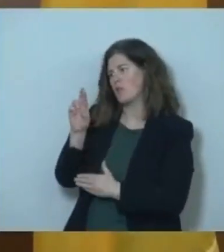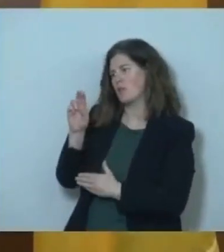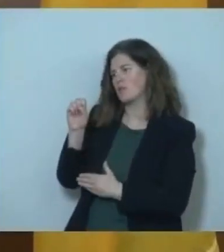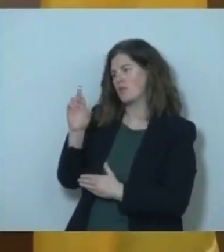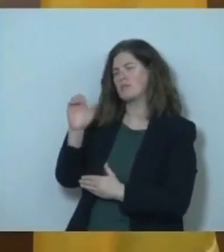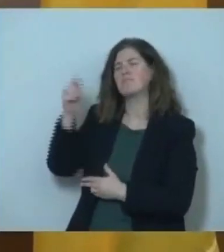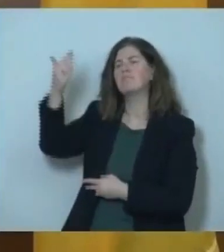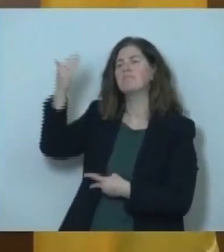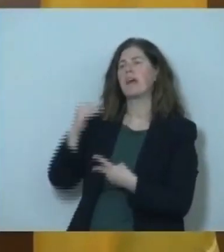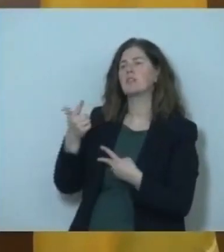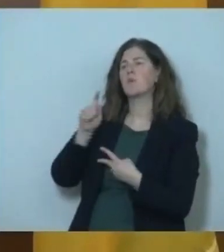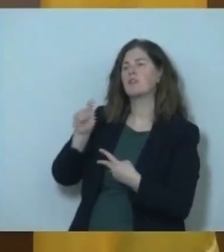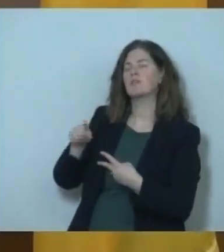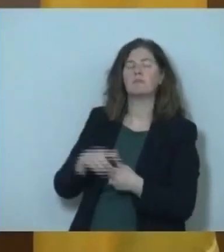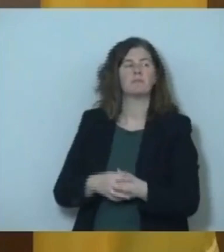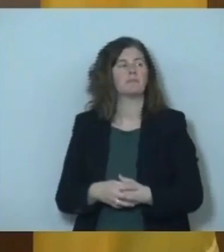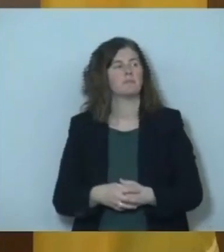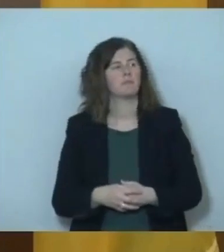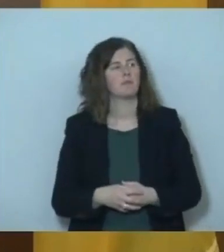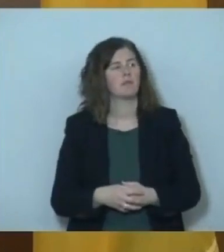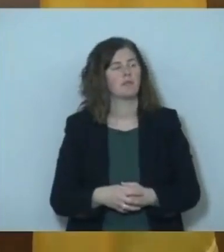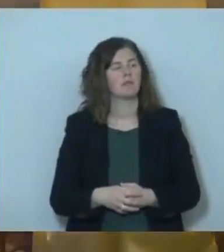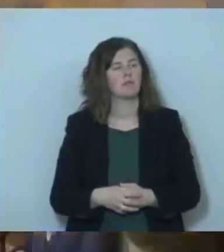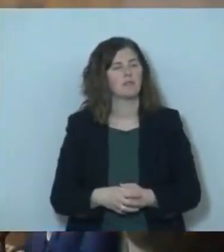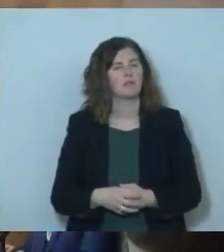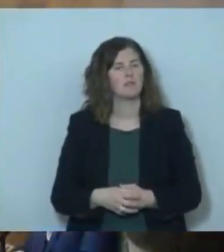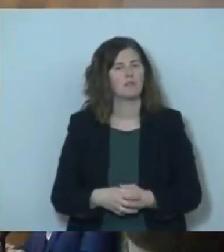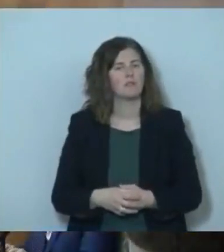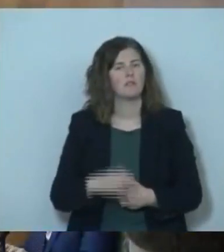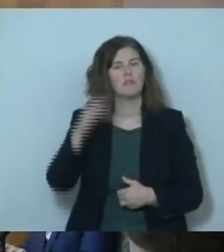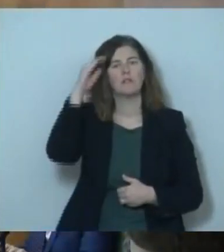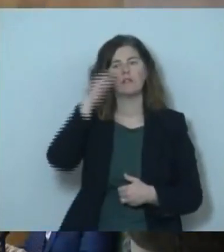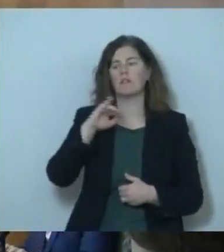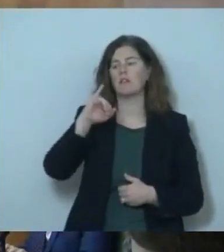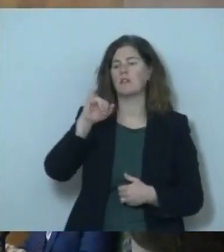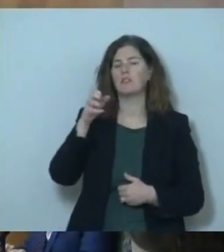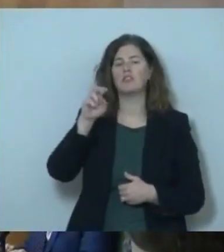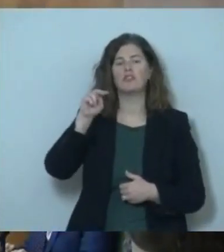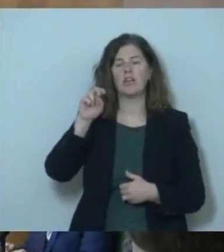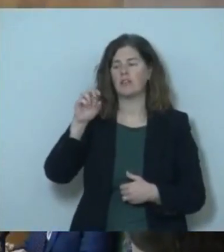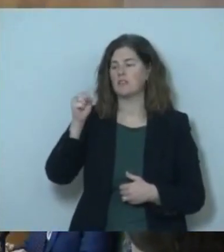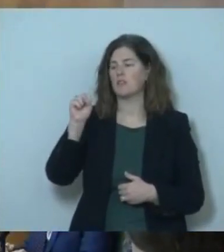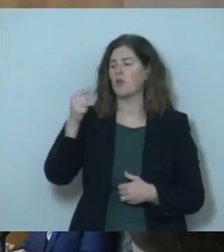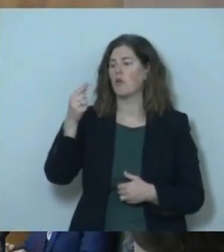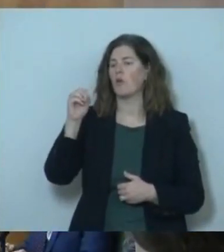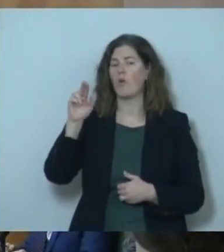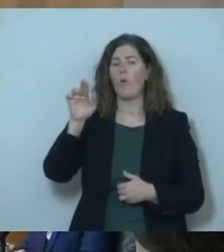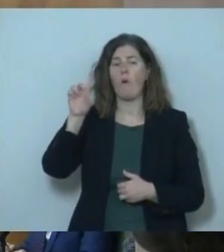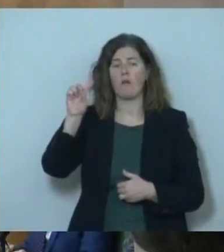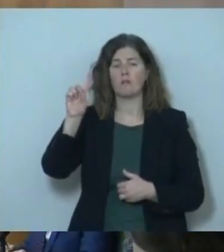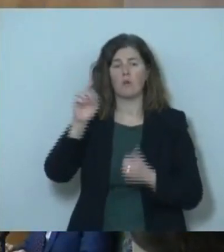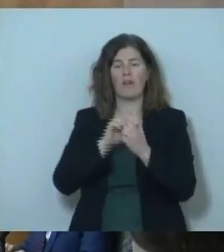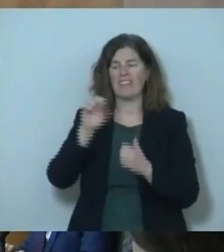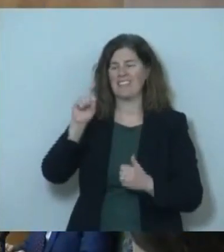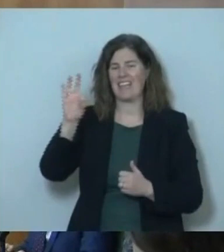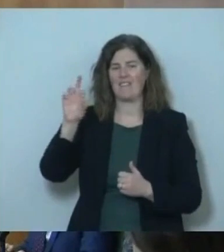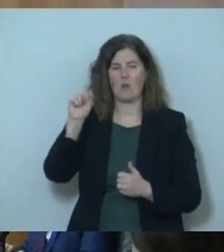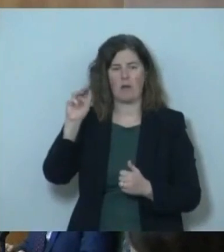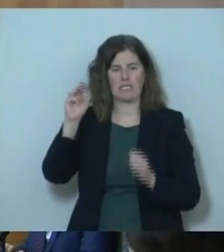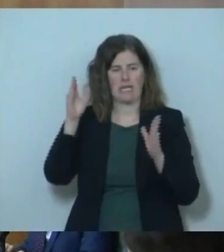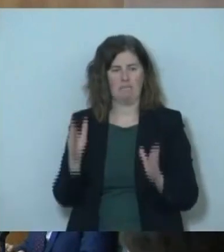Nora. Thank you, Governor. Next, I will go to Jens Gould with the Santa Fe New Mexican. Jens, you're unmuted. Go ahead and ask your